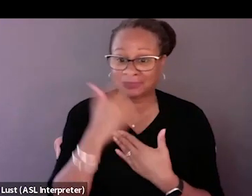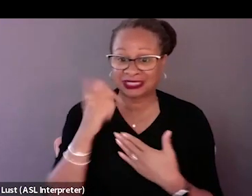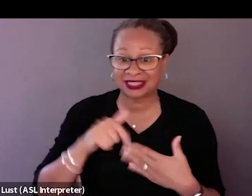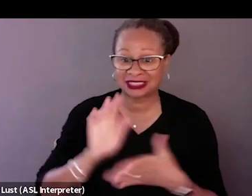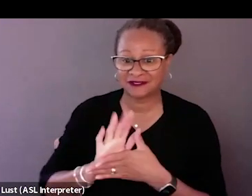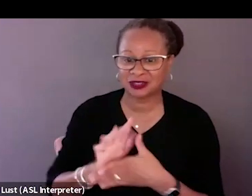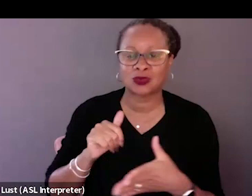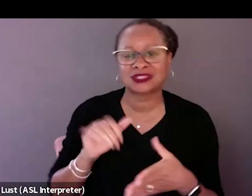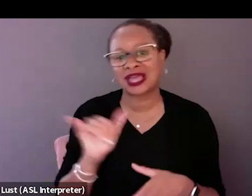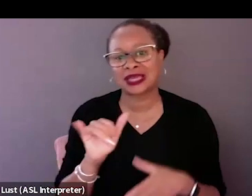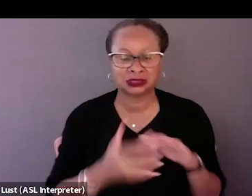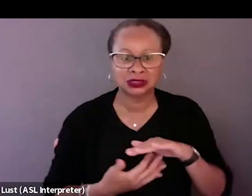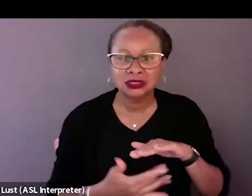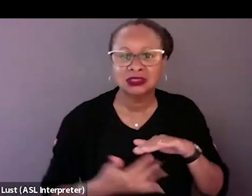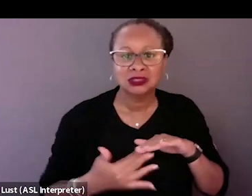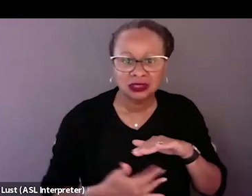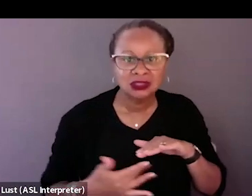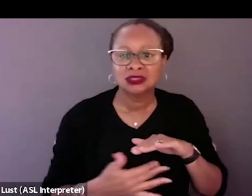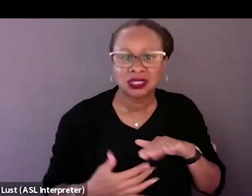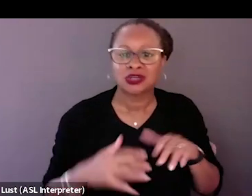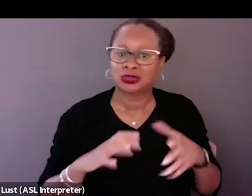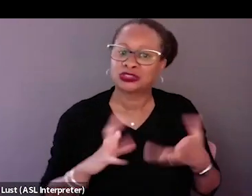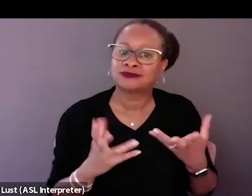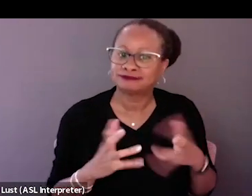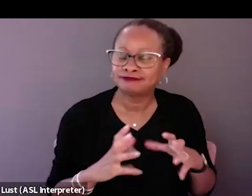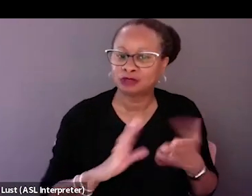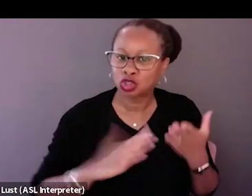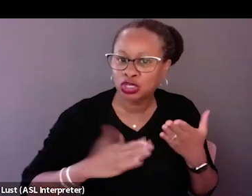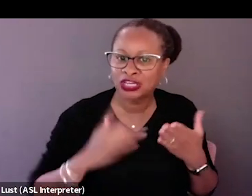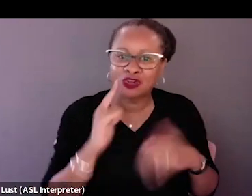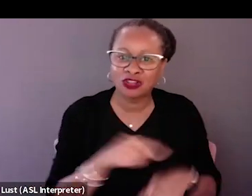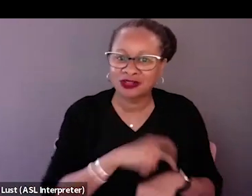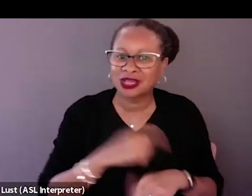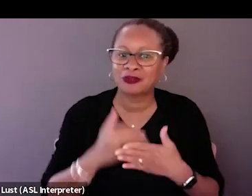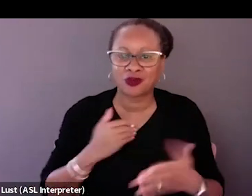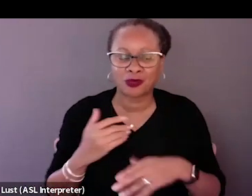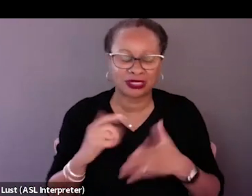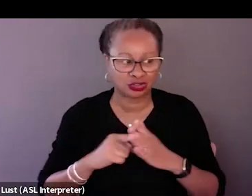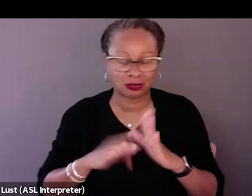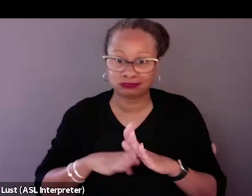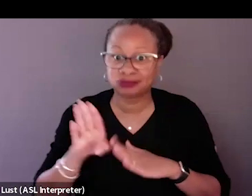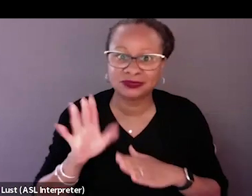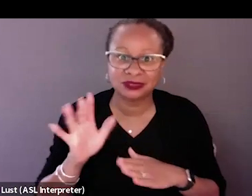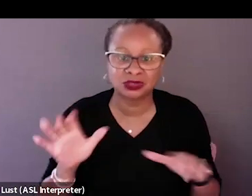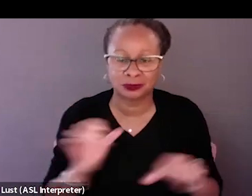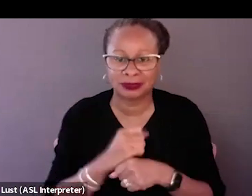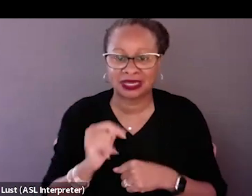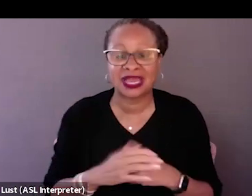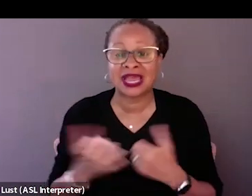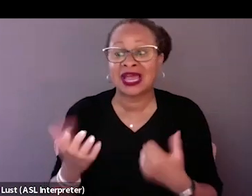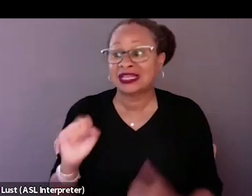in incubation for quite a long time before we finally were able to get it off the ground. Sarah came on